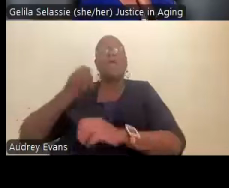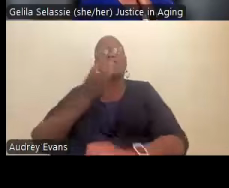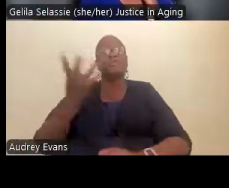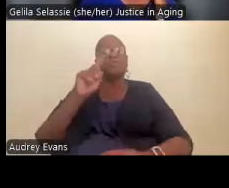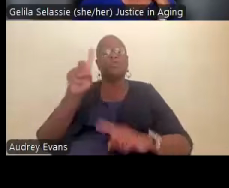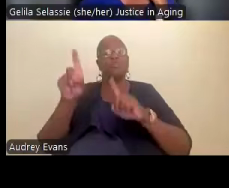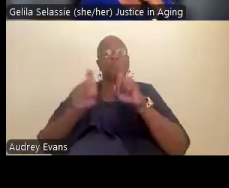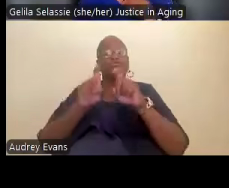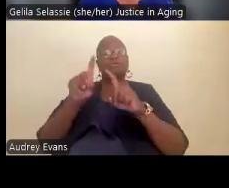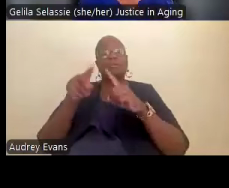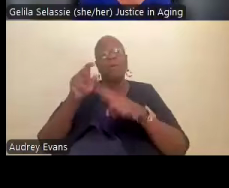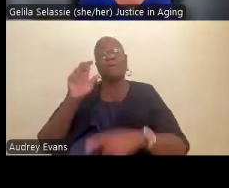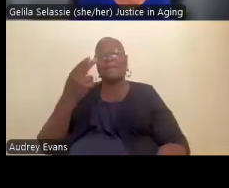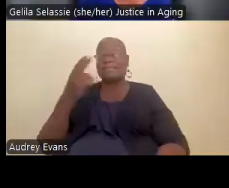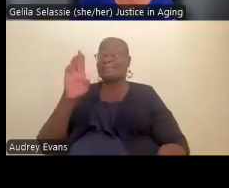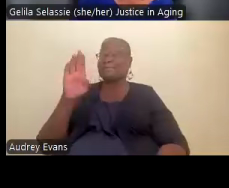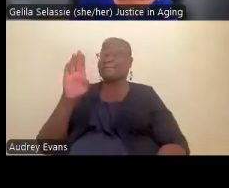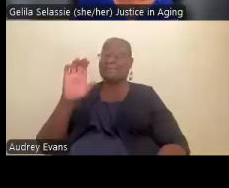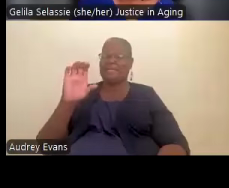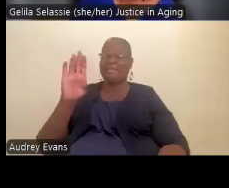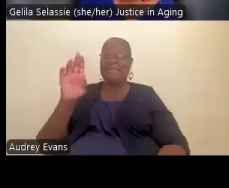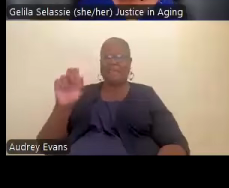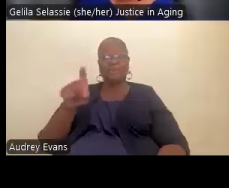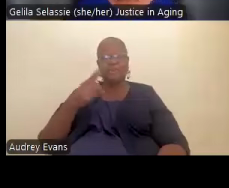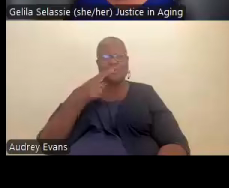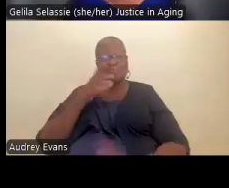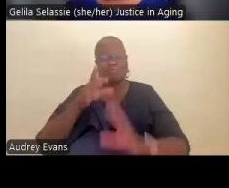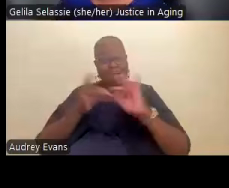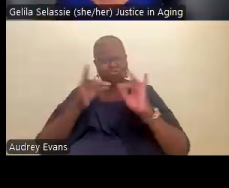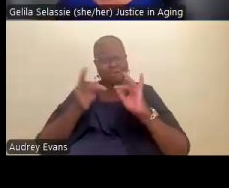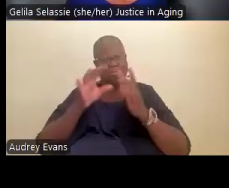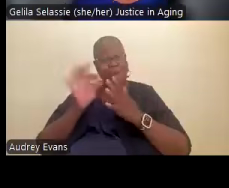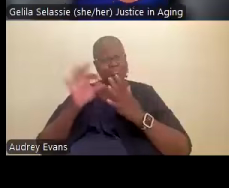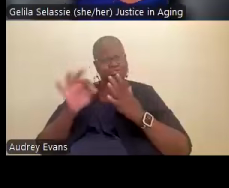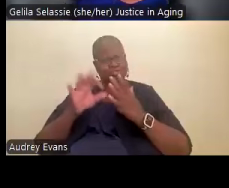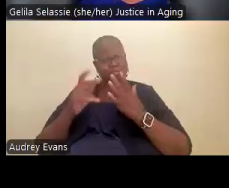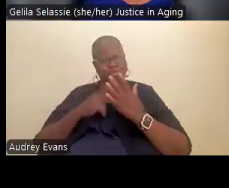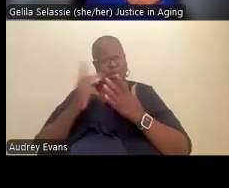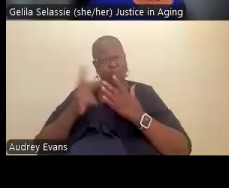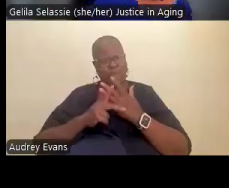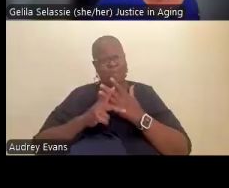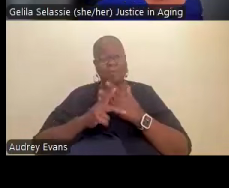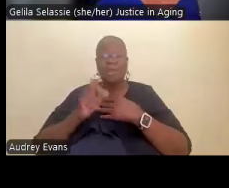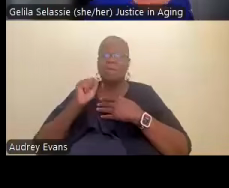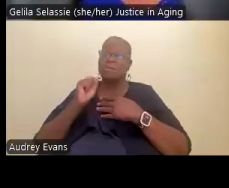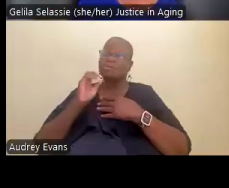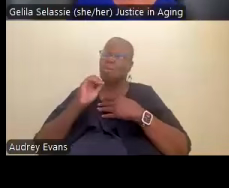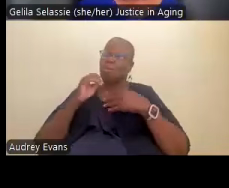like HCBS. We kept mentioning that it was an optional program. Is